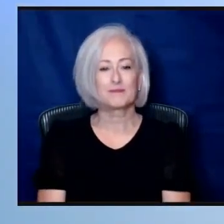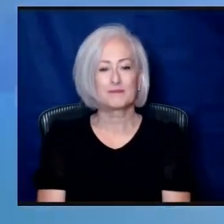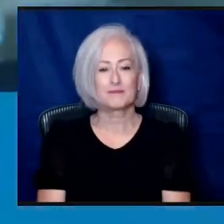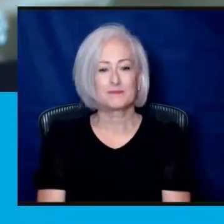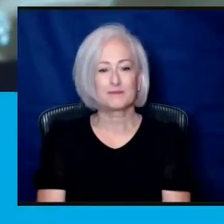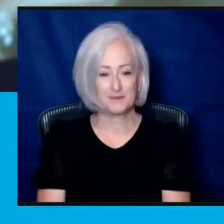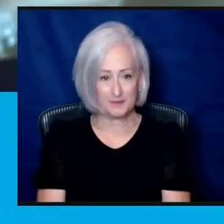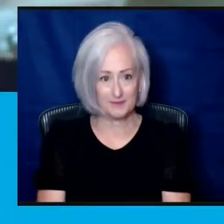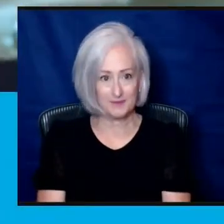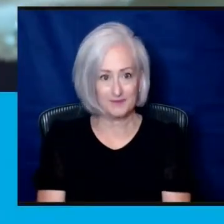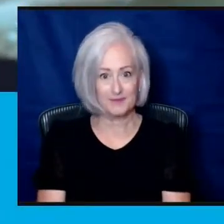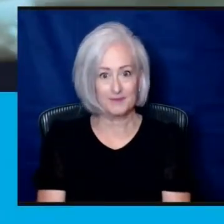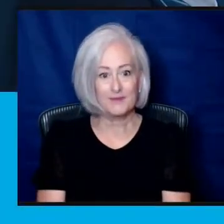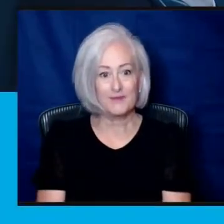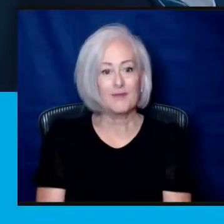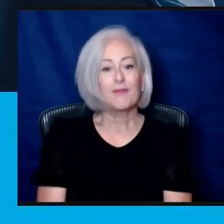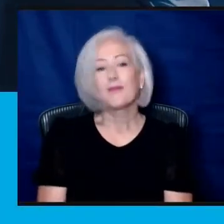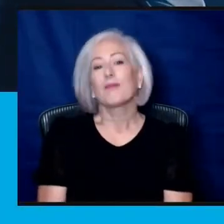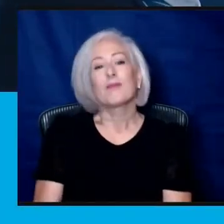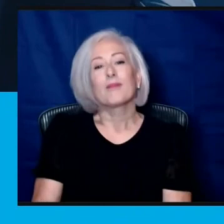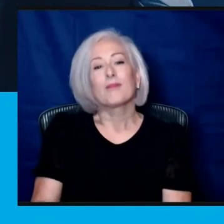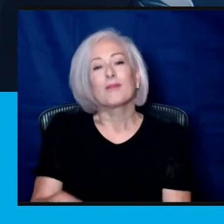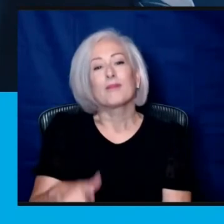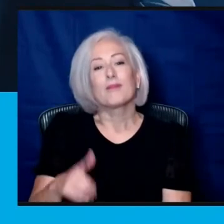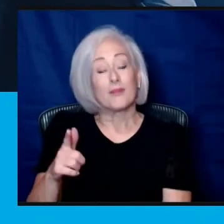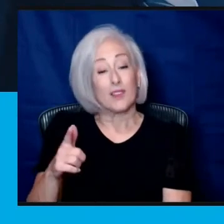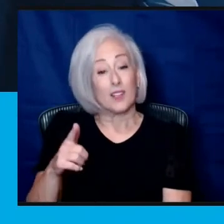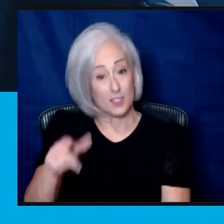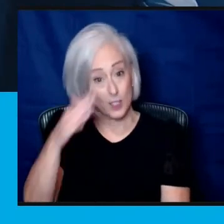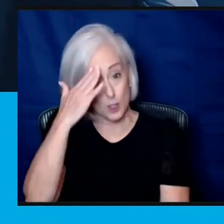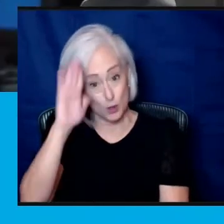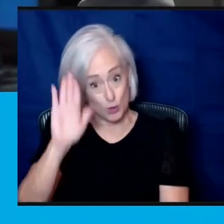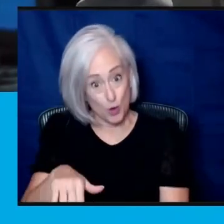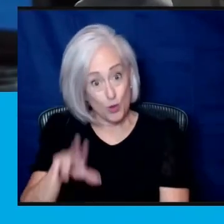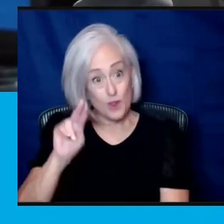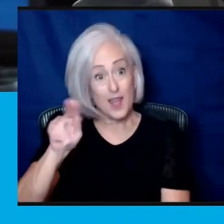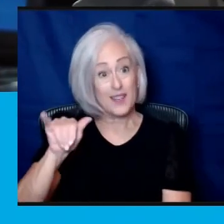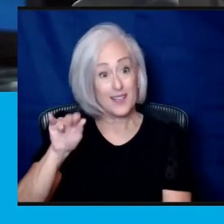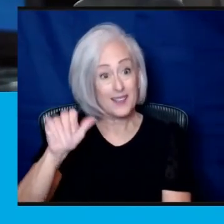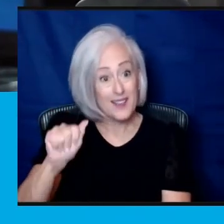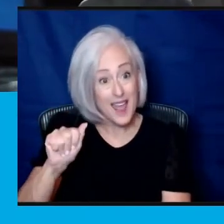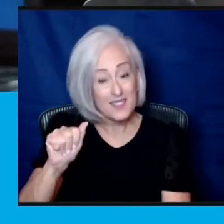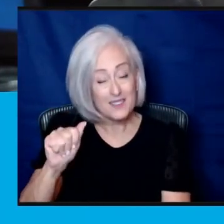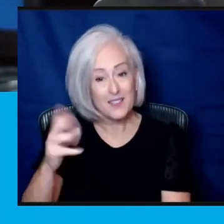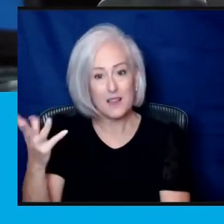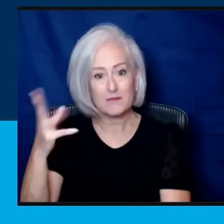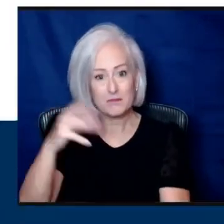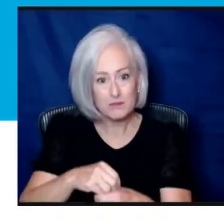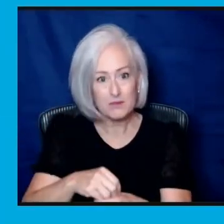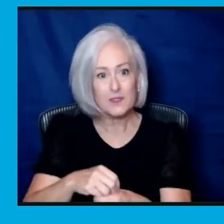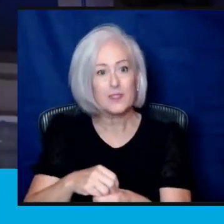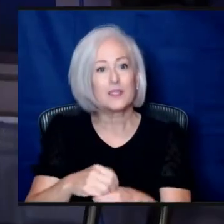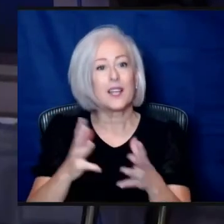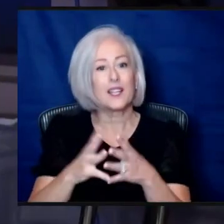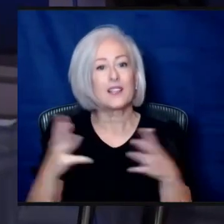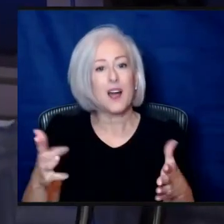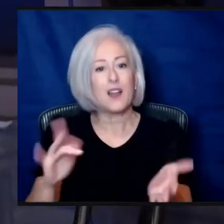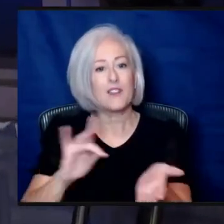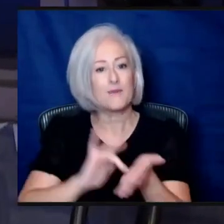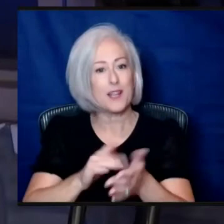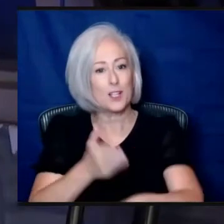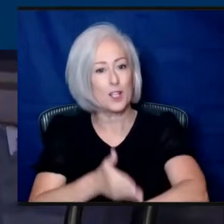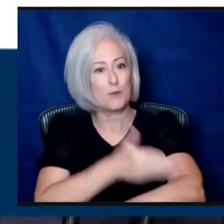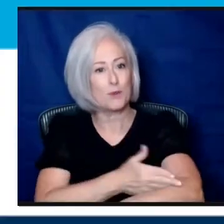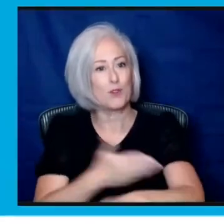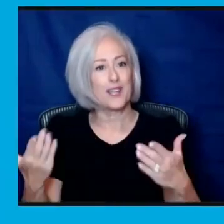Forget phasers or warp drive. Did you know that NASA has played a big role in a lot of medical advances here on Earth? Coming up Wednesday on Open